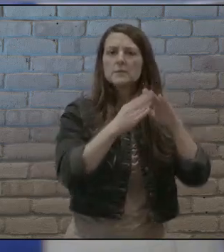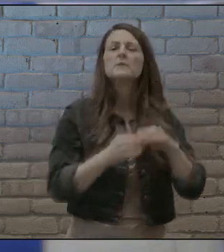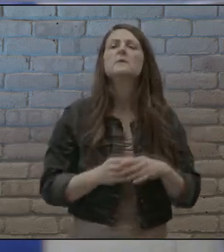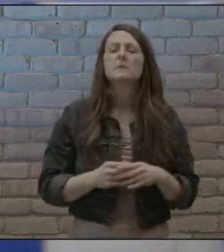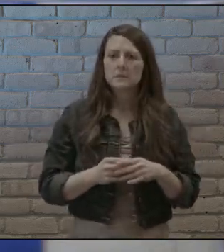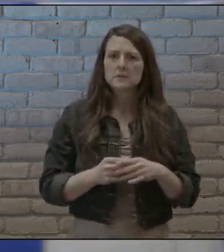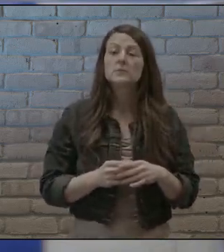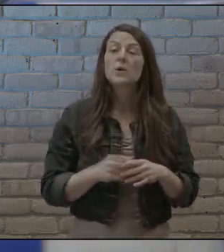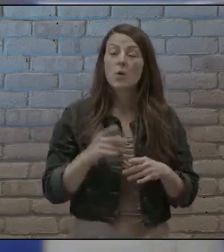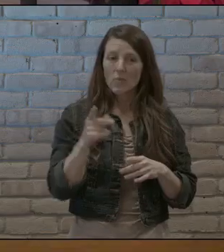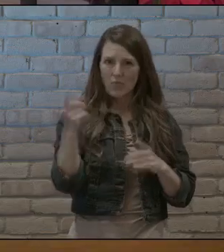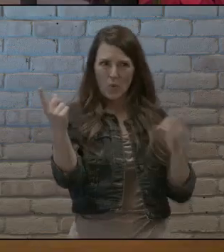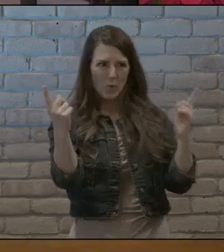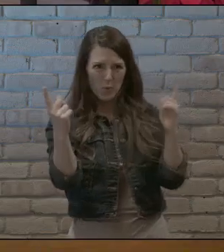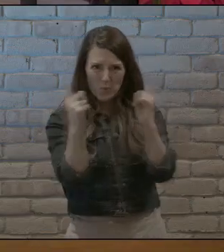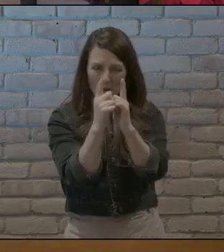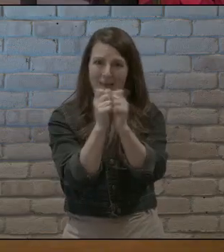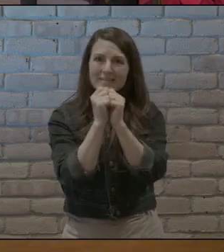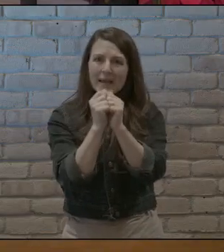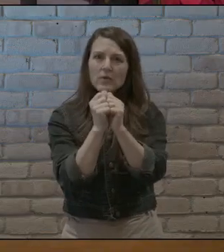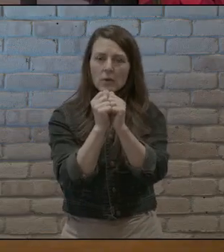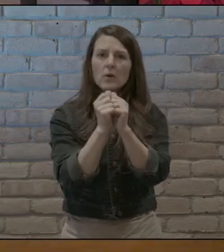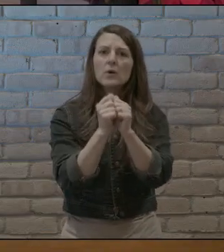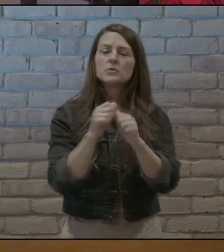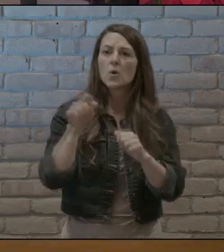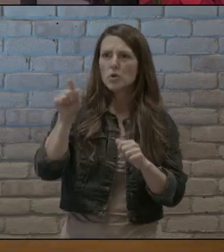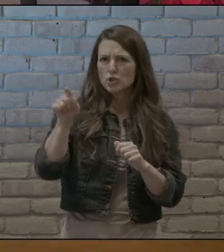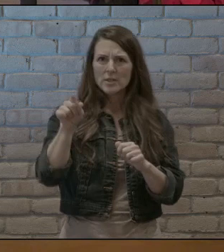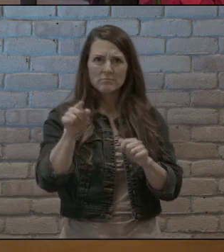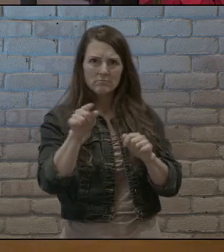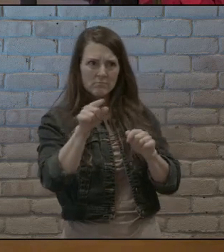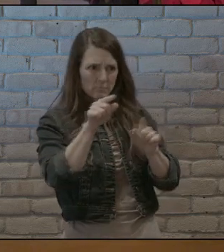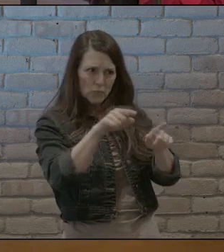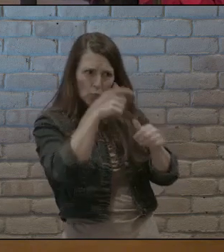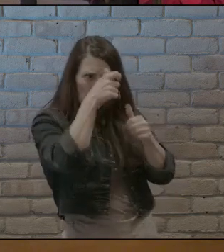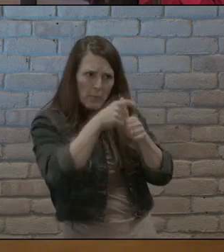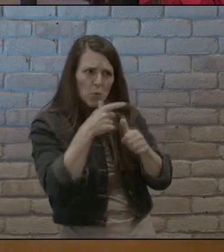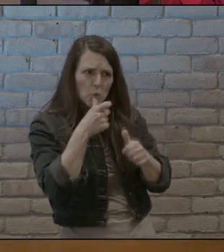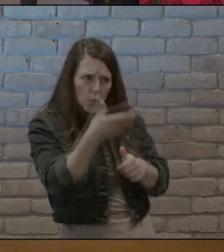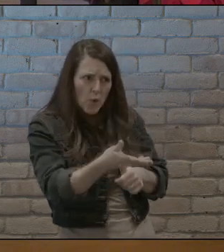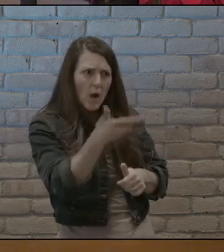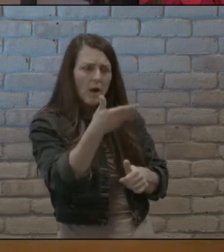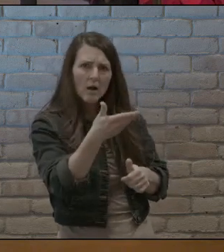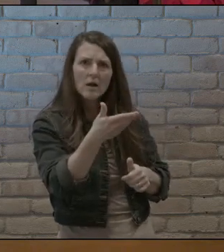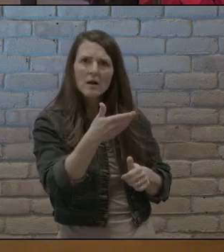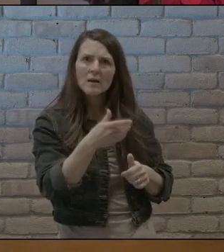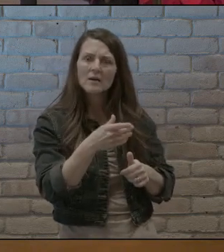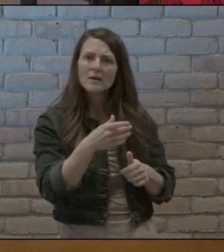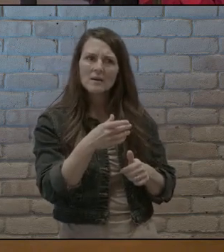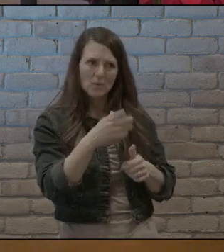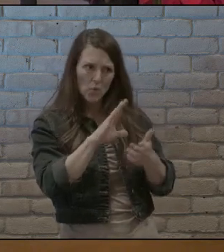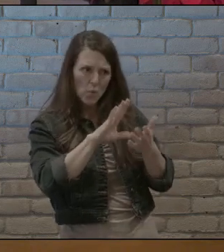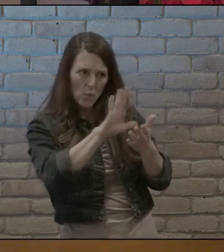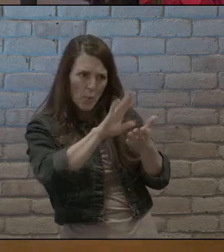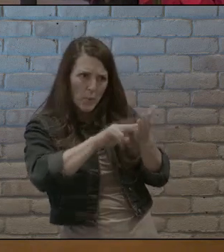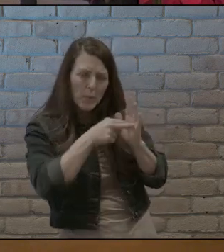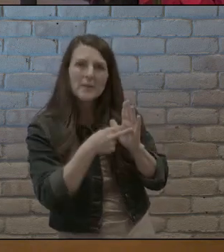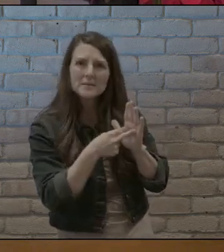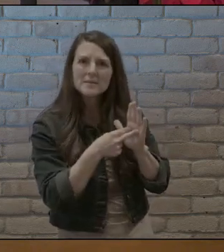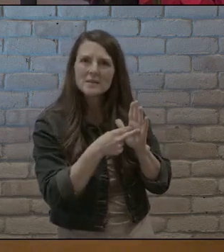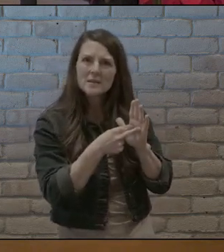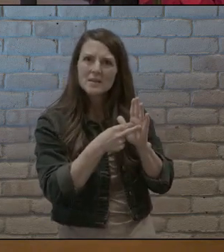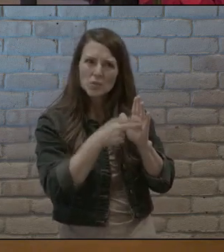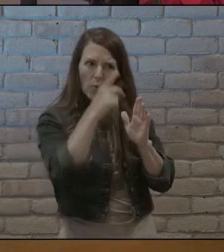community that Elizabeth reminds Mary of who she is. and her purpose. She reminds her of the